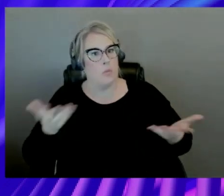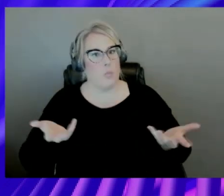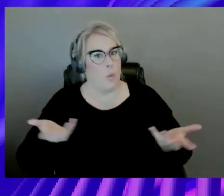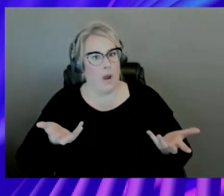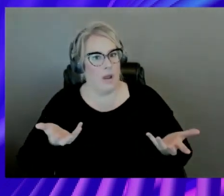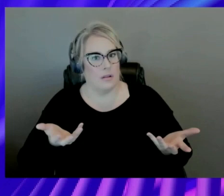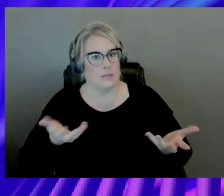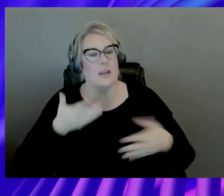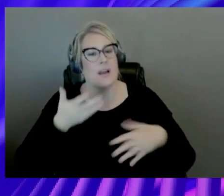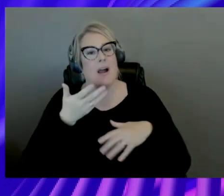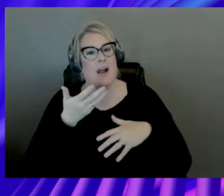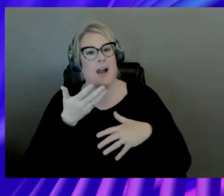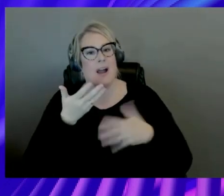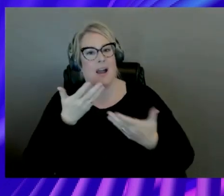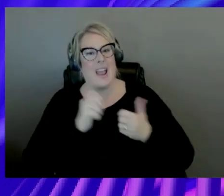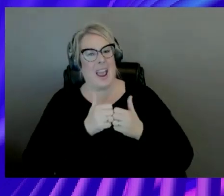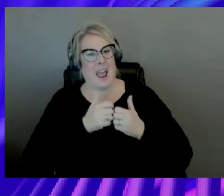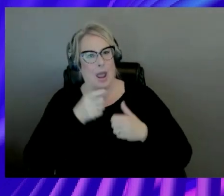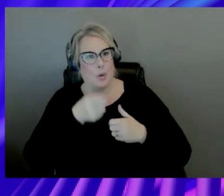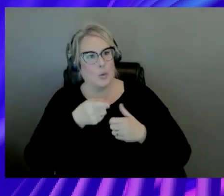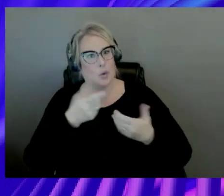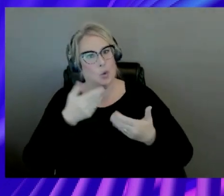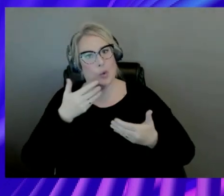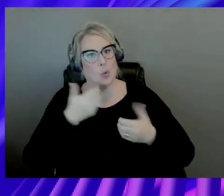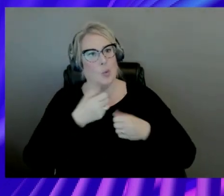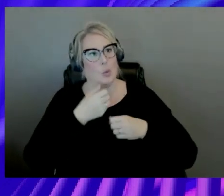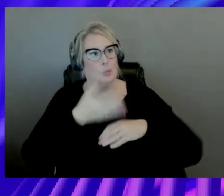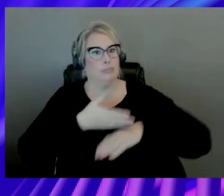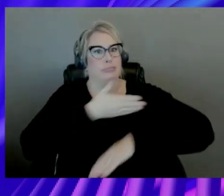How are you making things better, specifically?